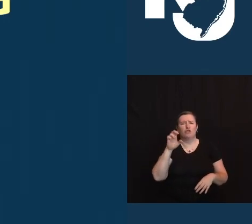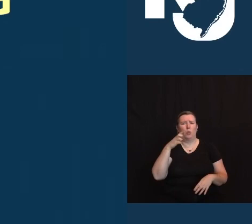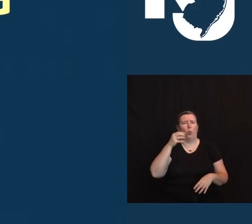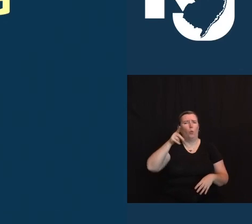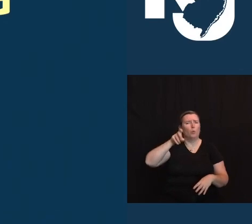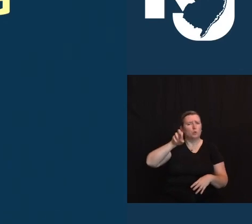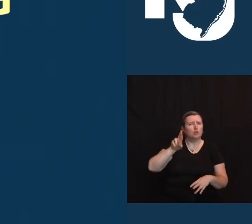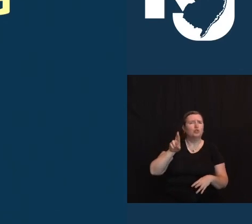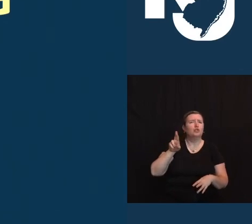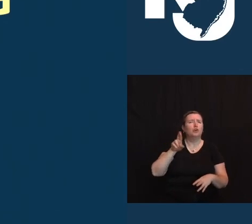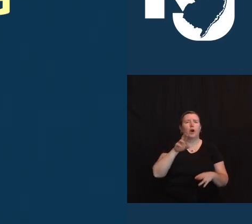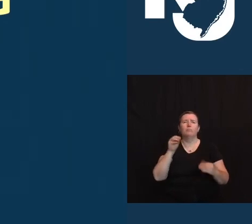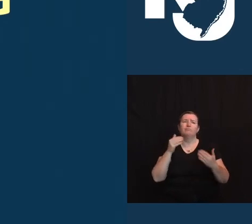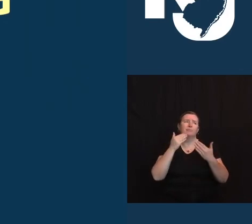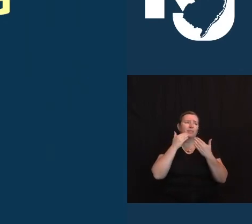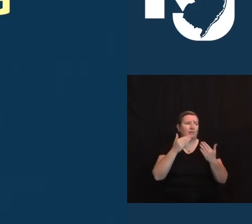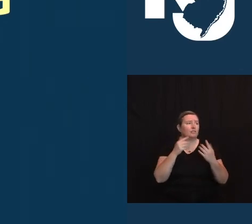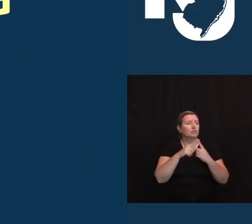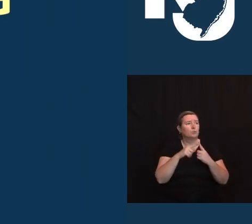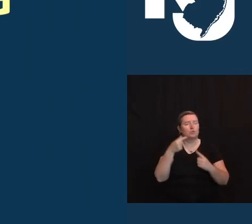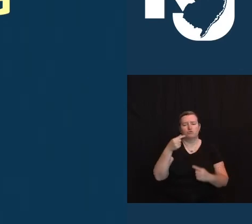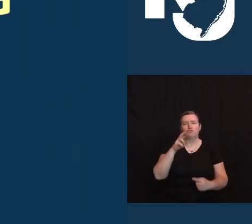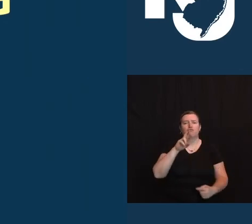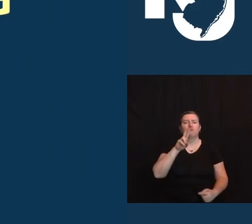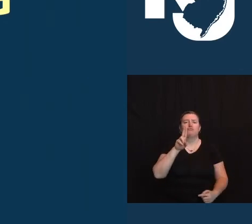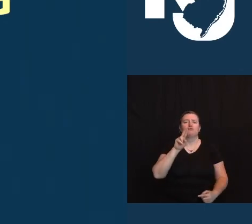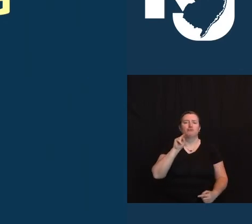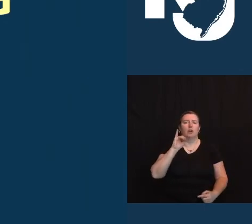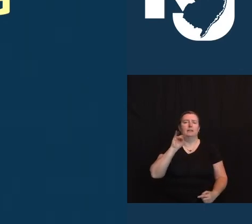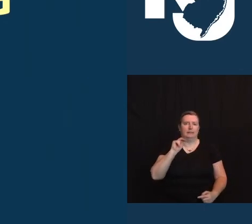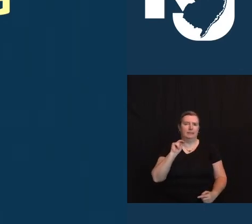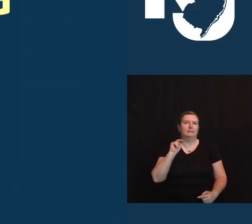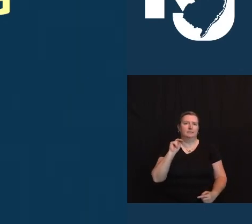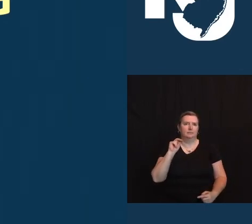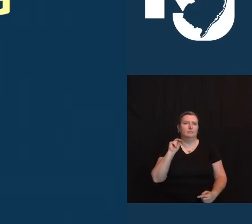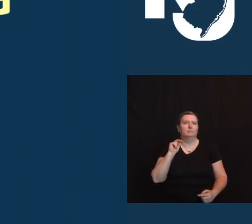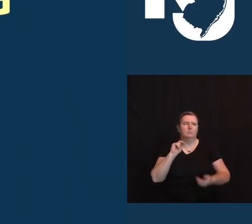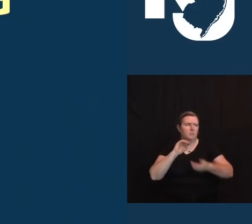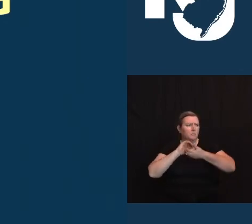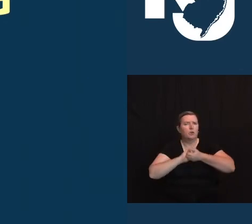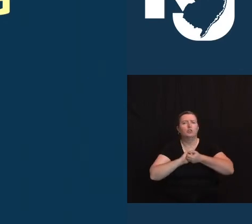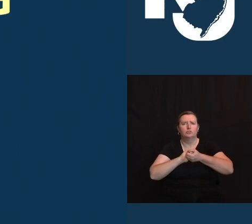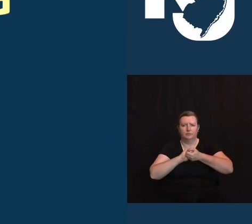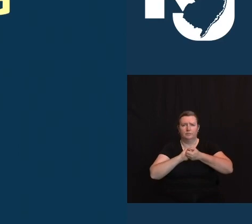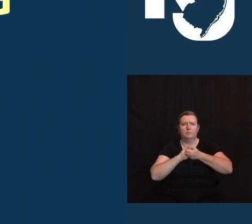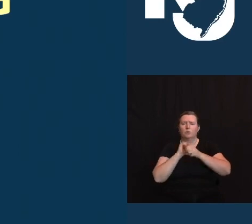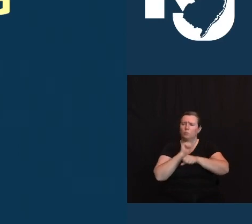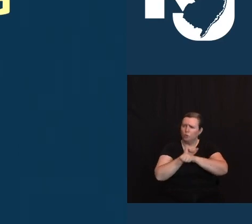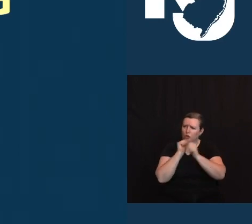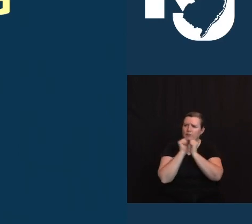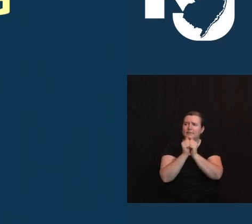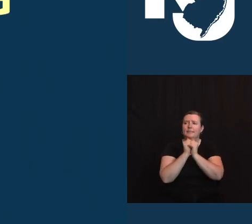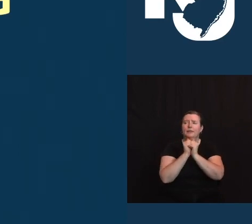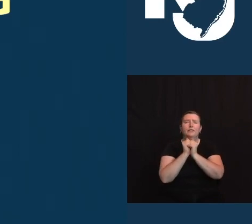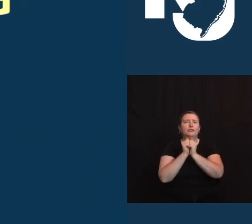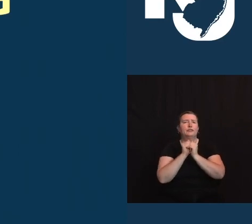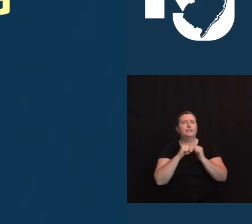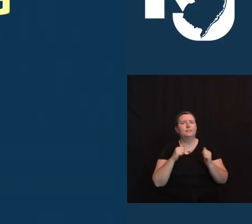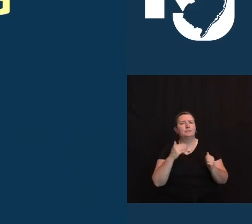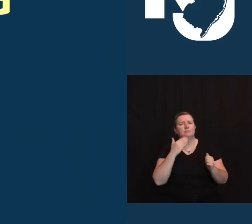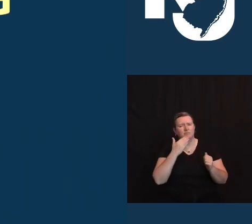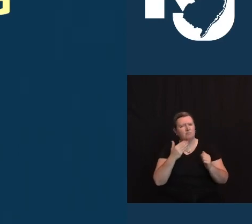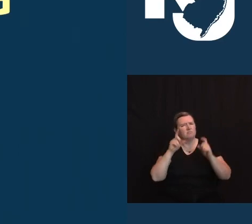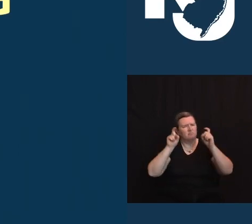Grunin Foundation, which does great work all the time, but in particular in this case, for working together to put this testing program in